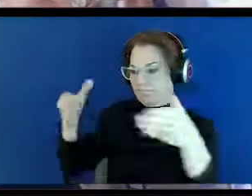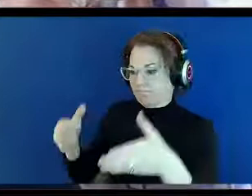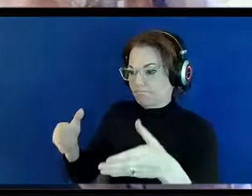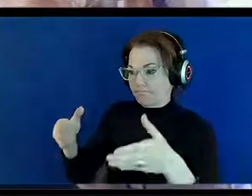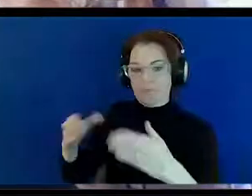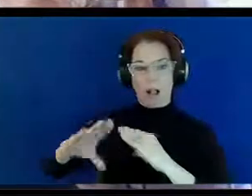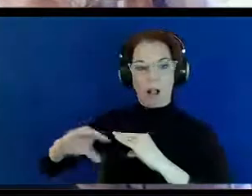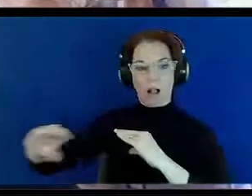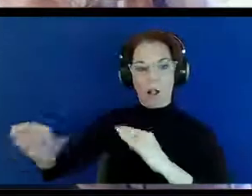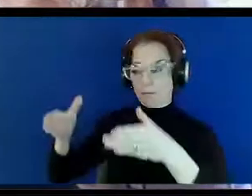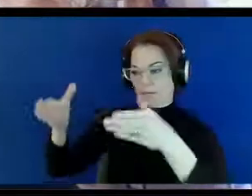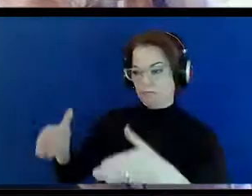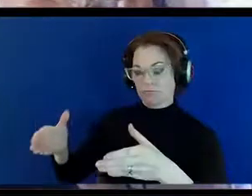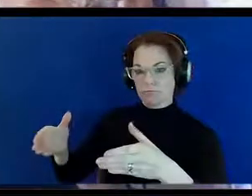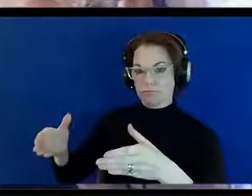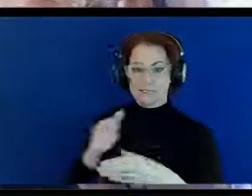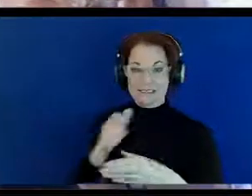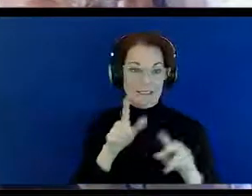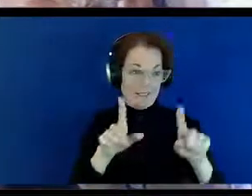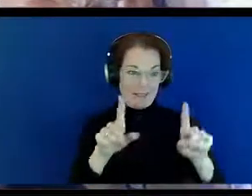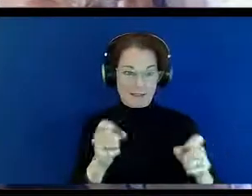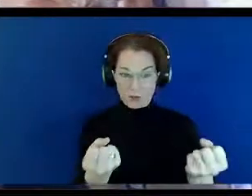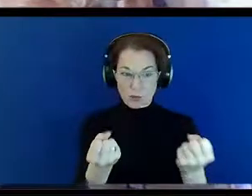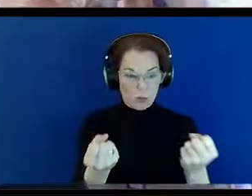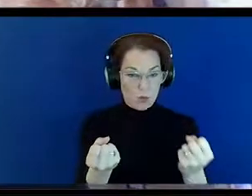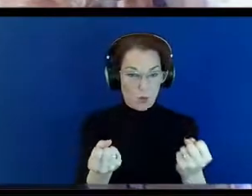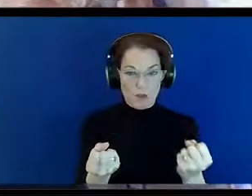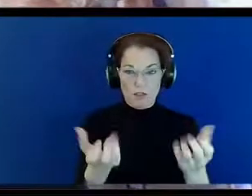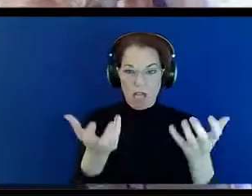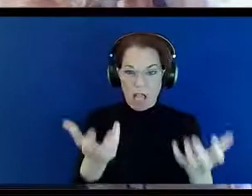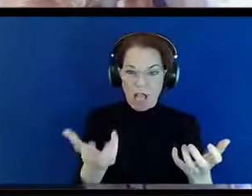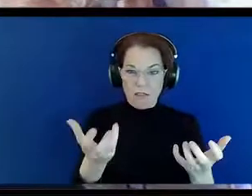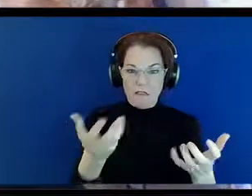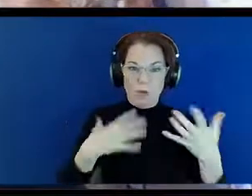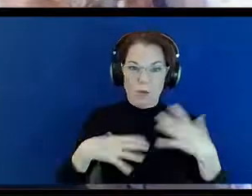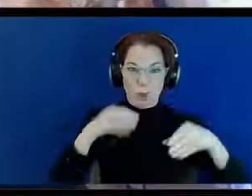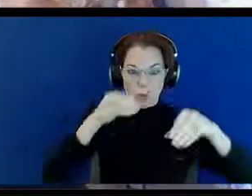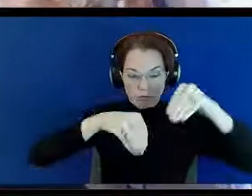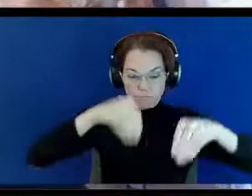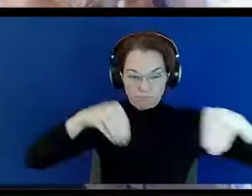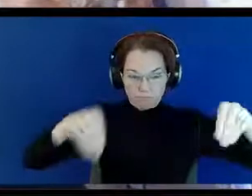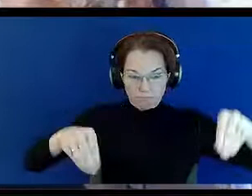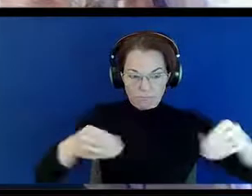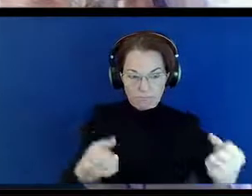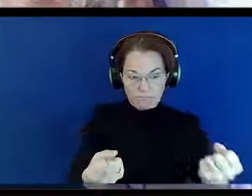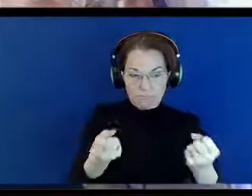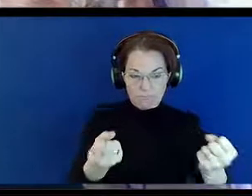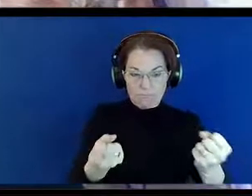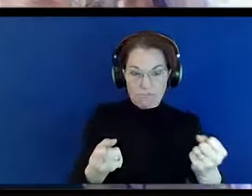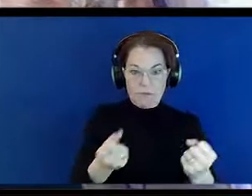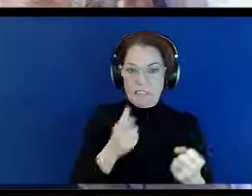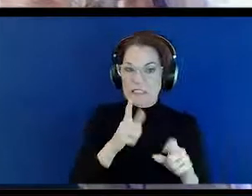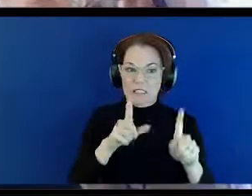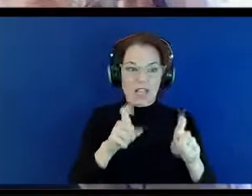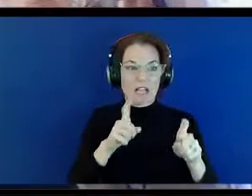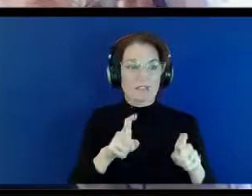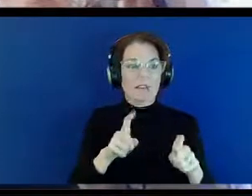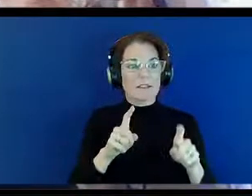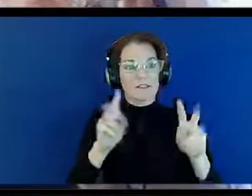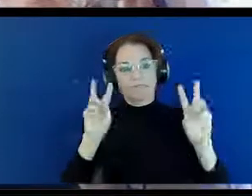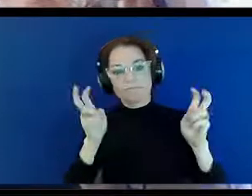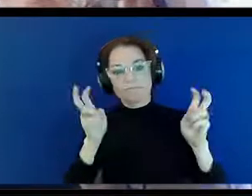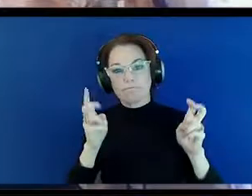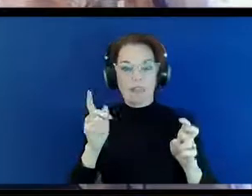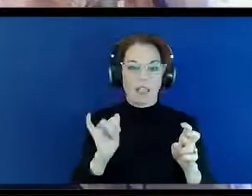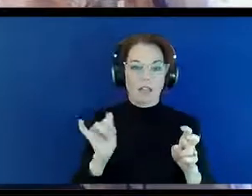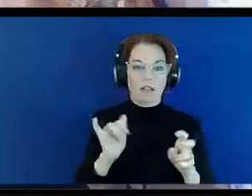it does not test for drawers being loaded with clothing and does not account for the dynamic force a child might put on a dresser while they yank out drawers to